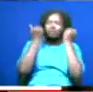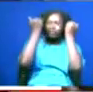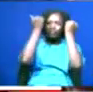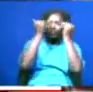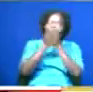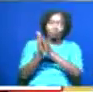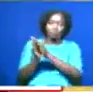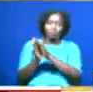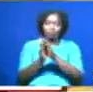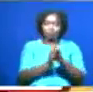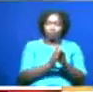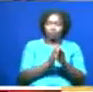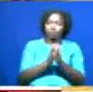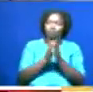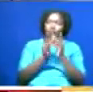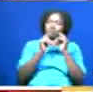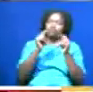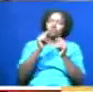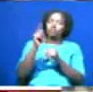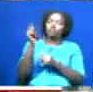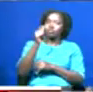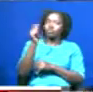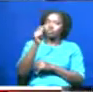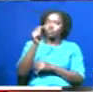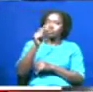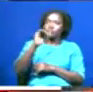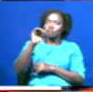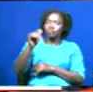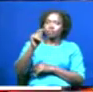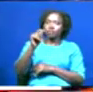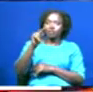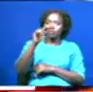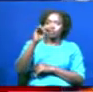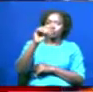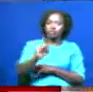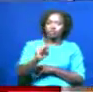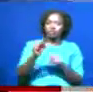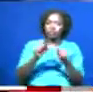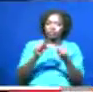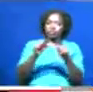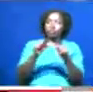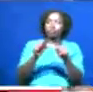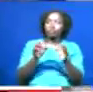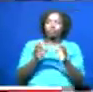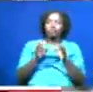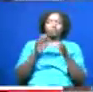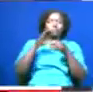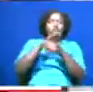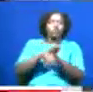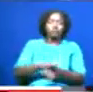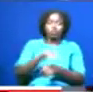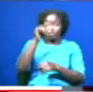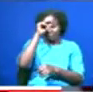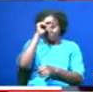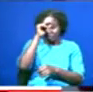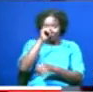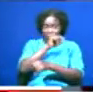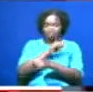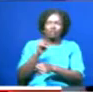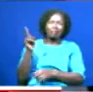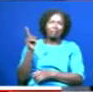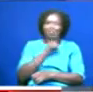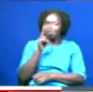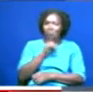Elsewhere, protests in Tunisia's capital, Tunis, have been ongoing to pressure the government over the alleged authoritarian rule by